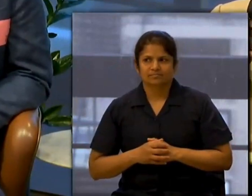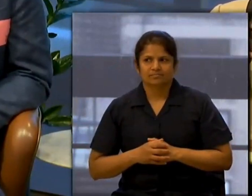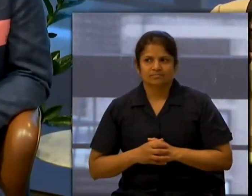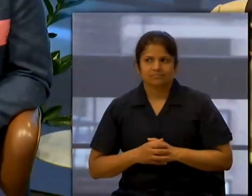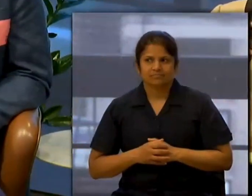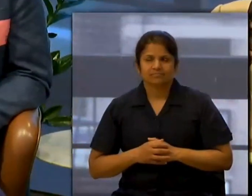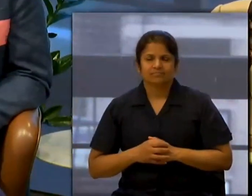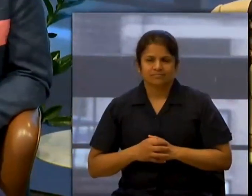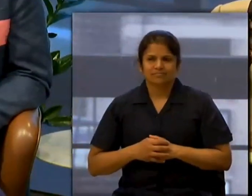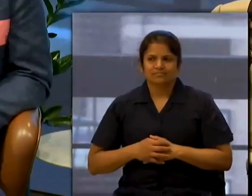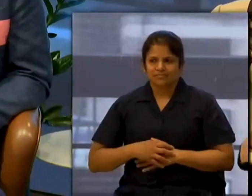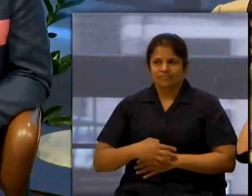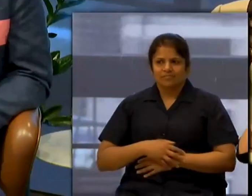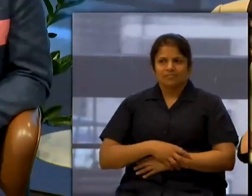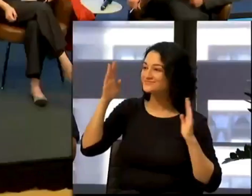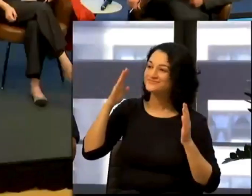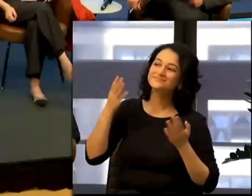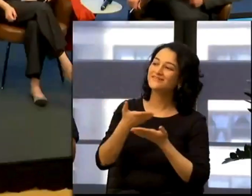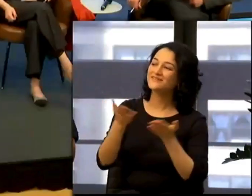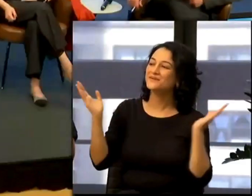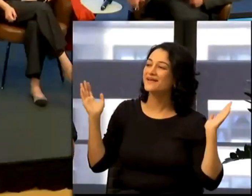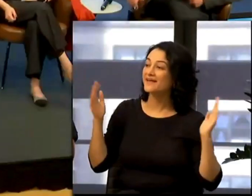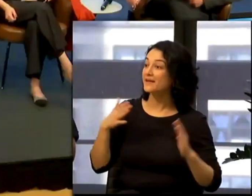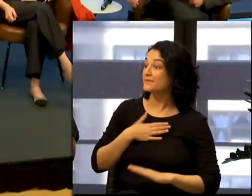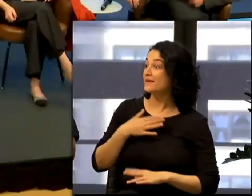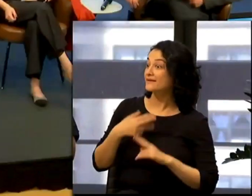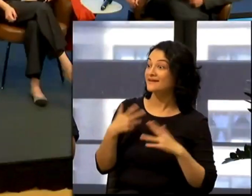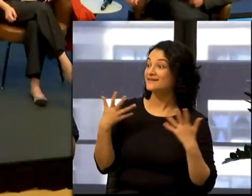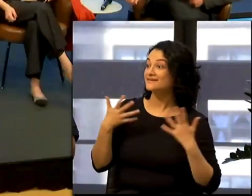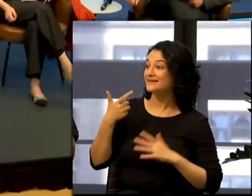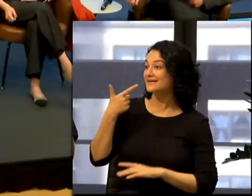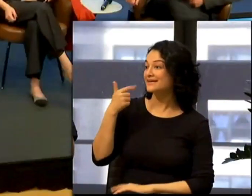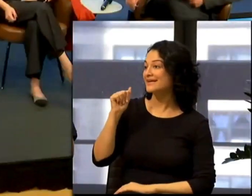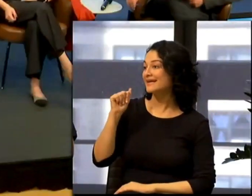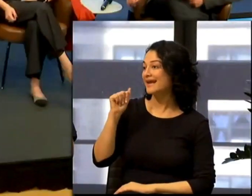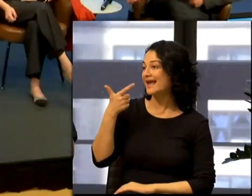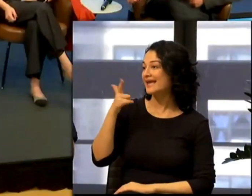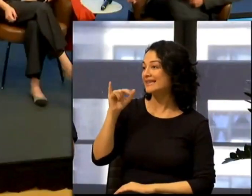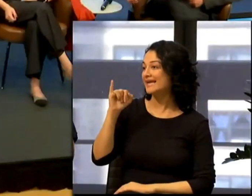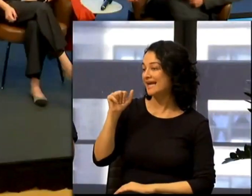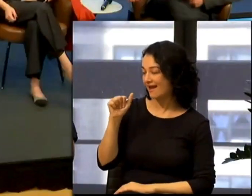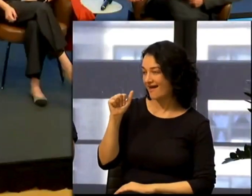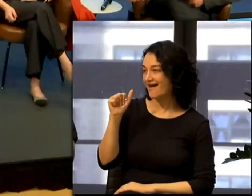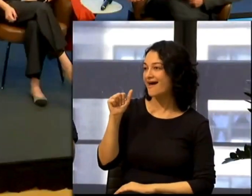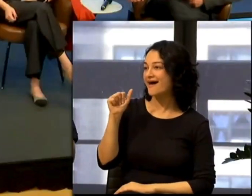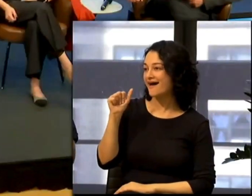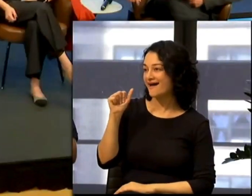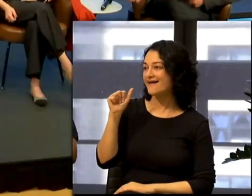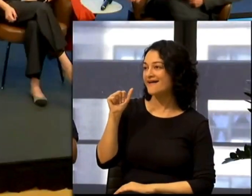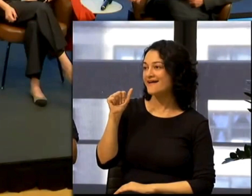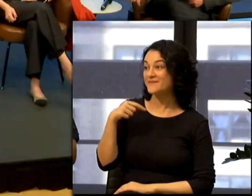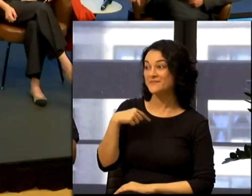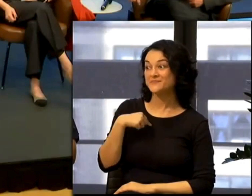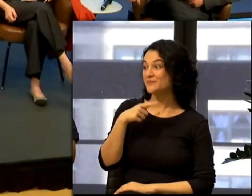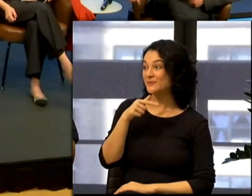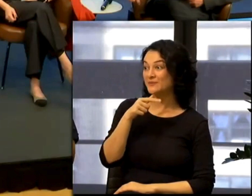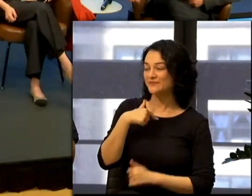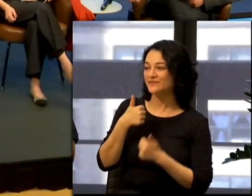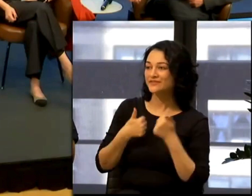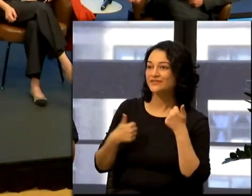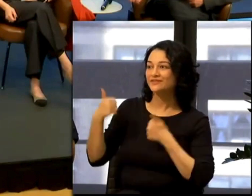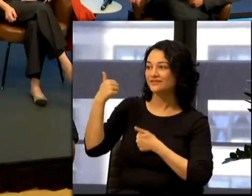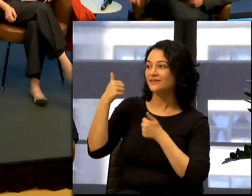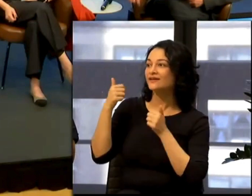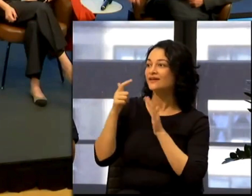Hi, everyone. My name is Gelila Selassie. I am a senior attorney at Justice and Aging. My pronouns are she, her,